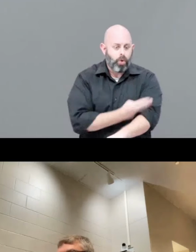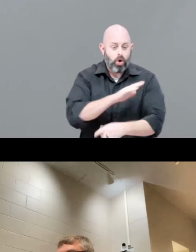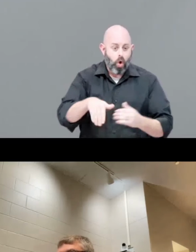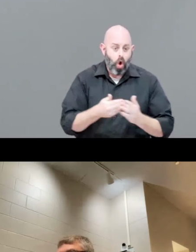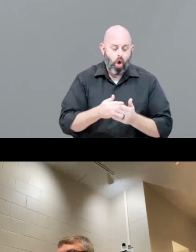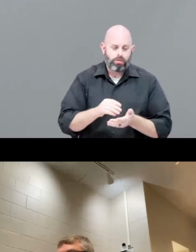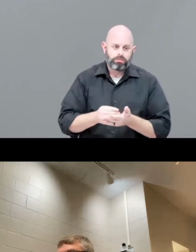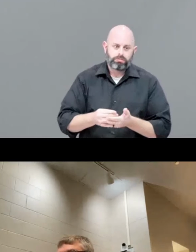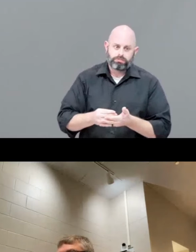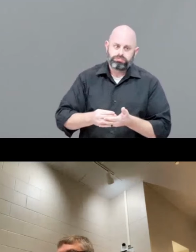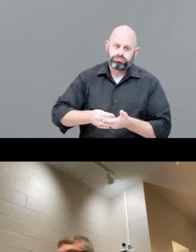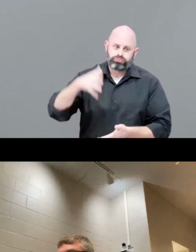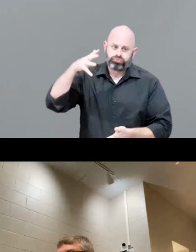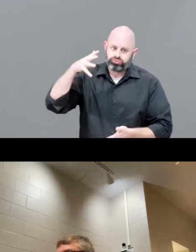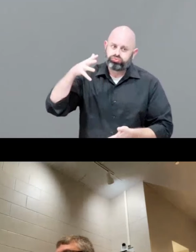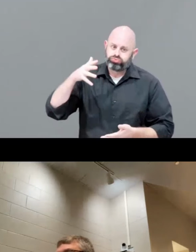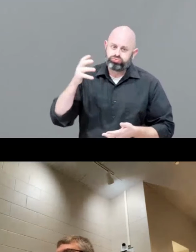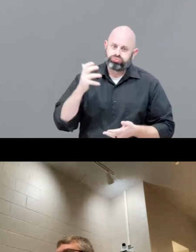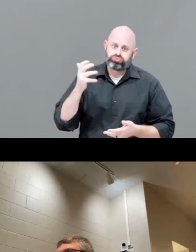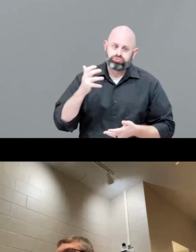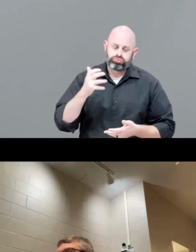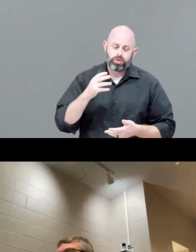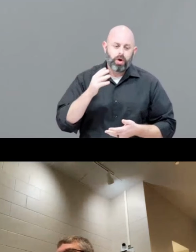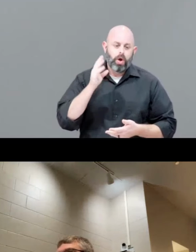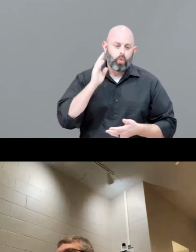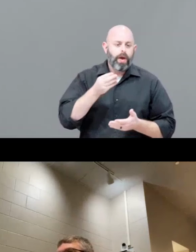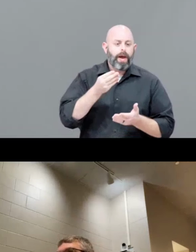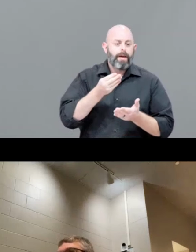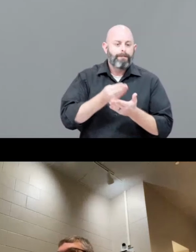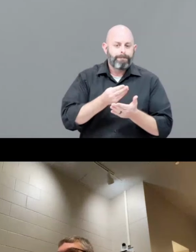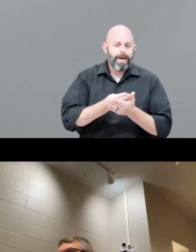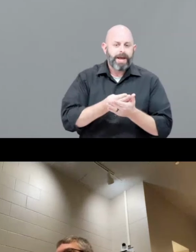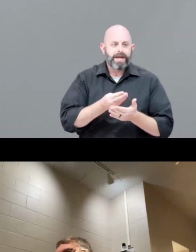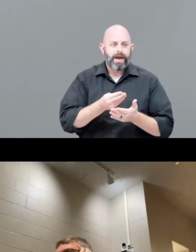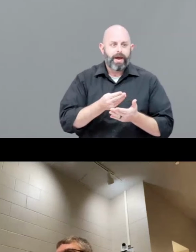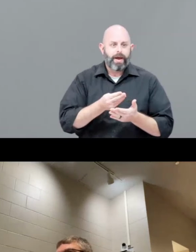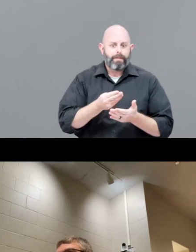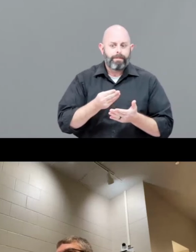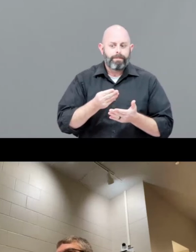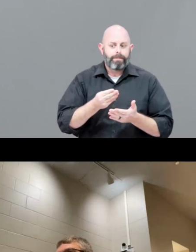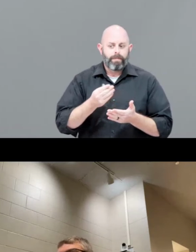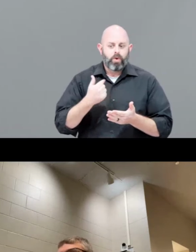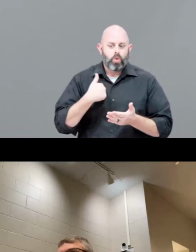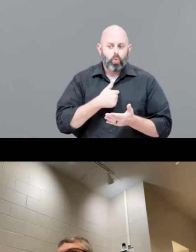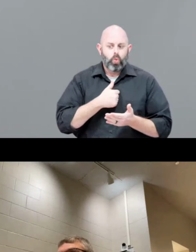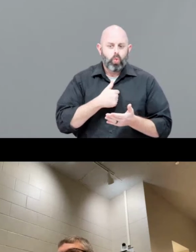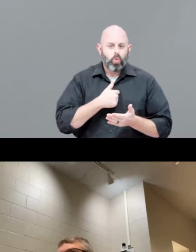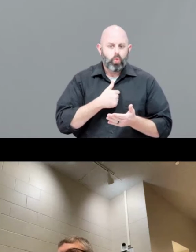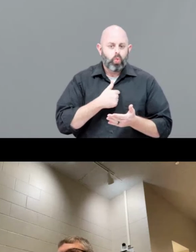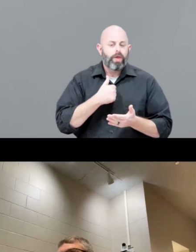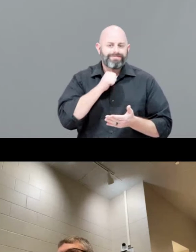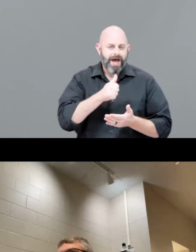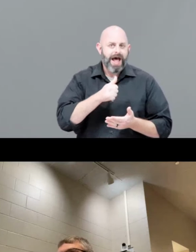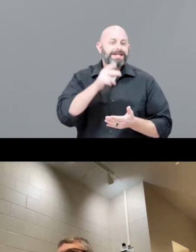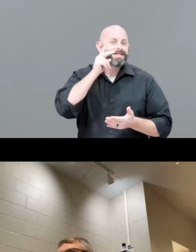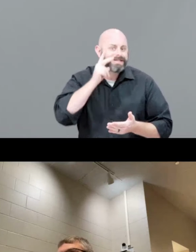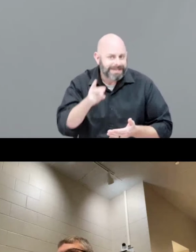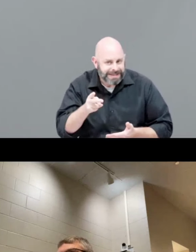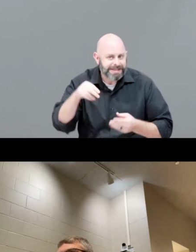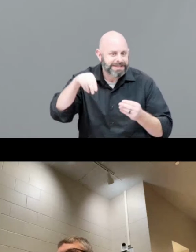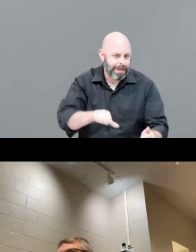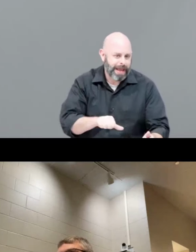pretty expensive though. And it's going to be money that you're not going to really see being spent, but when